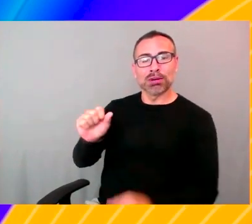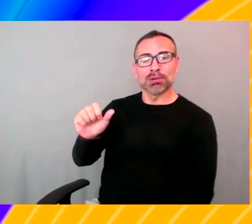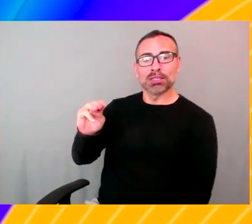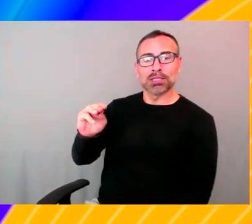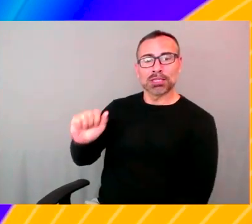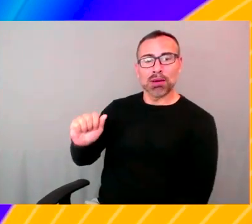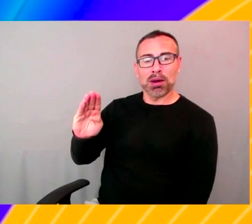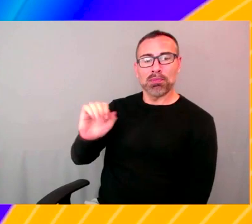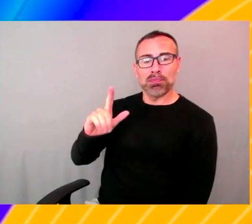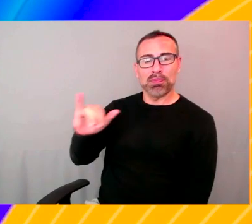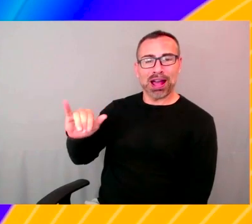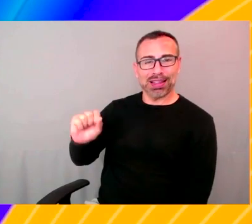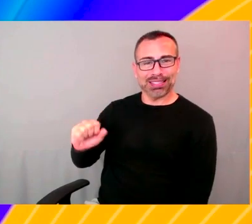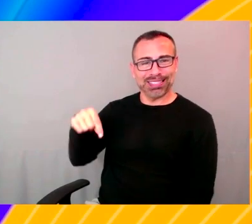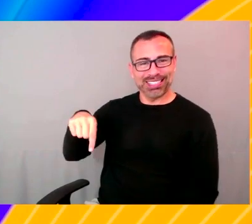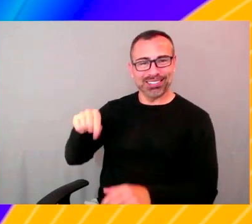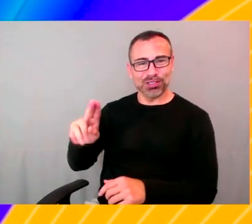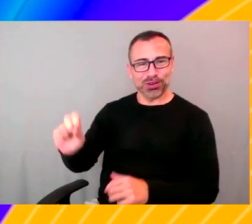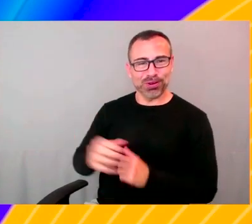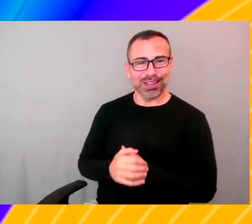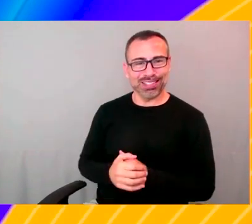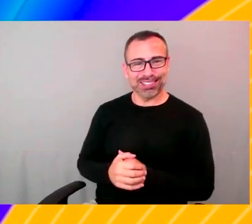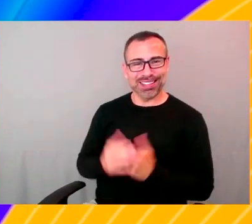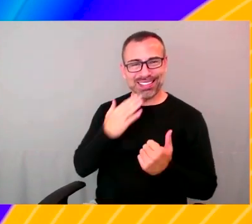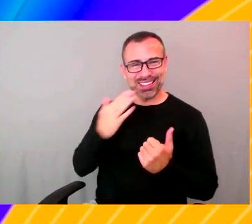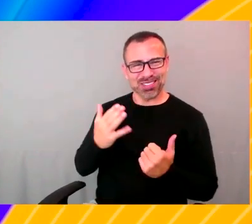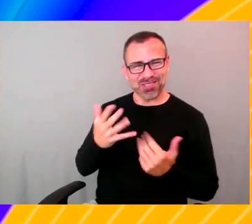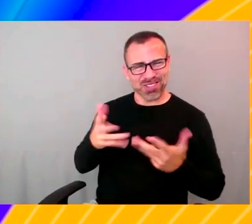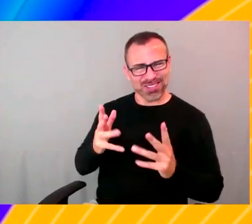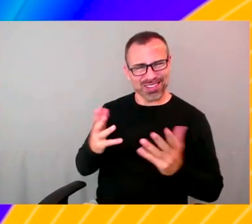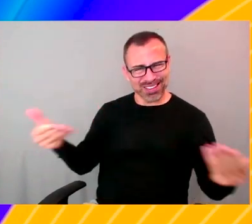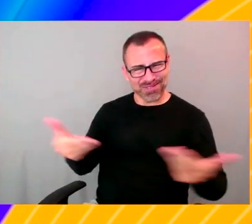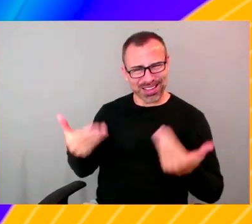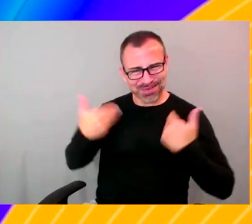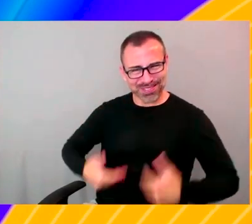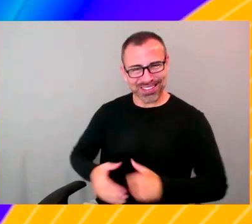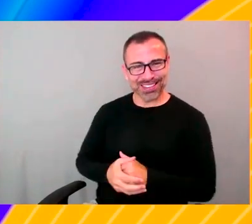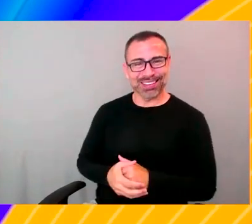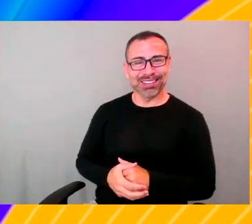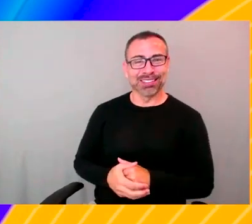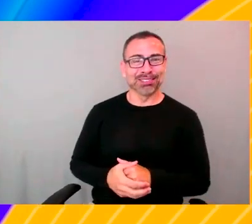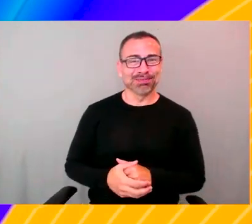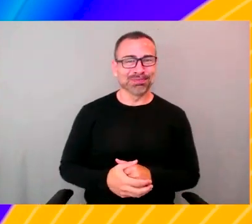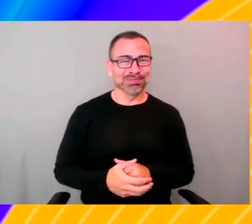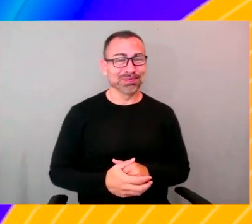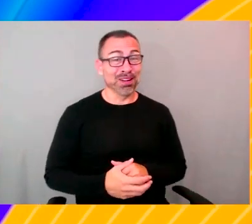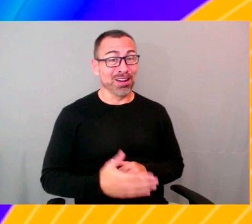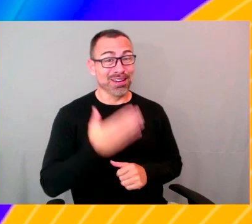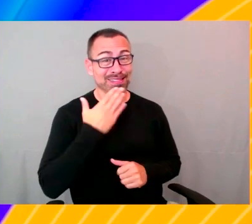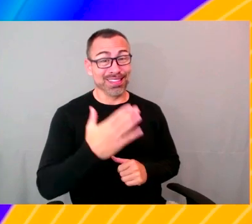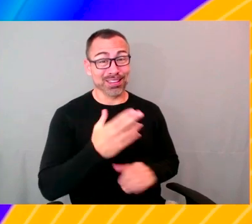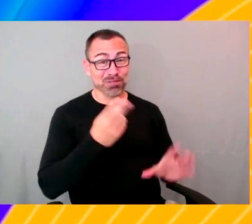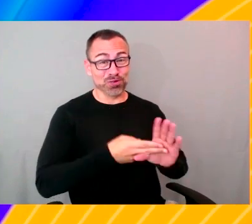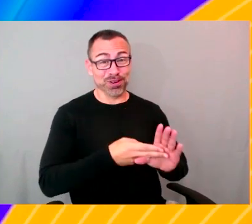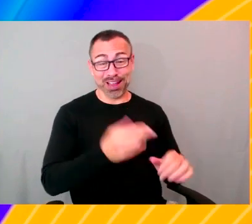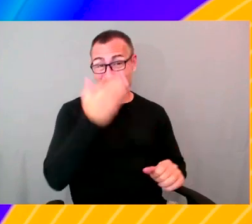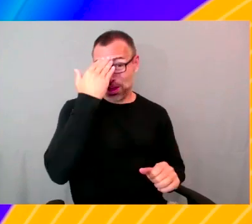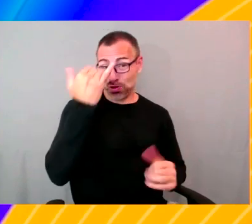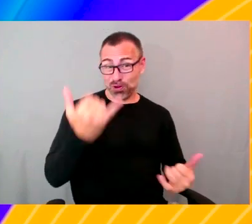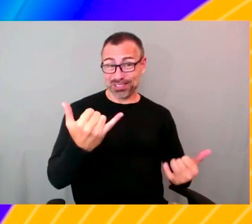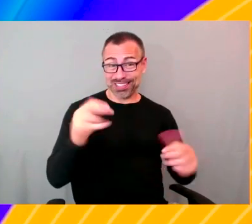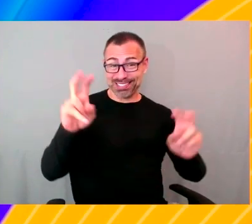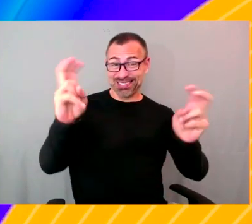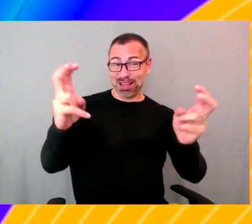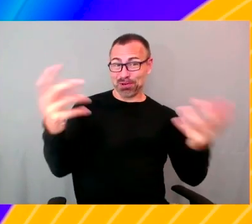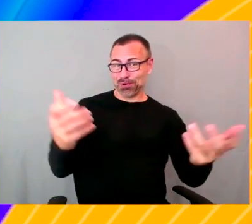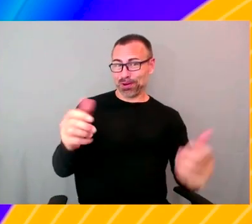me. Oh, thanks for being here. Oh, yeah. So I know we're going to talk AI/ML, but